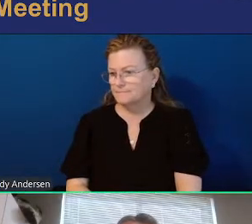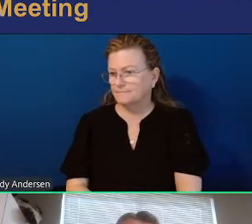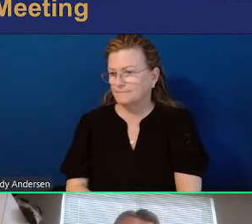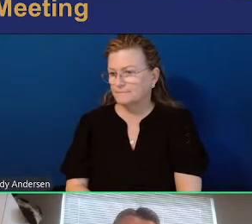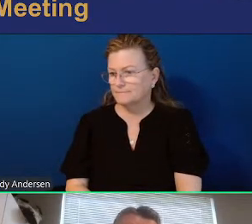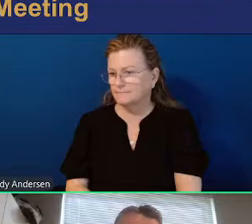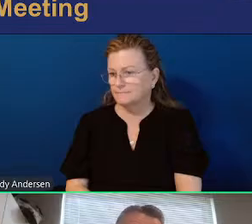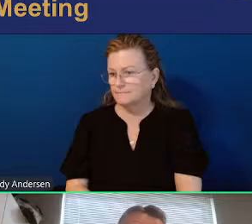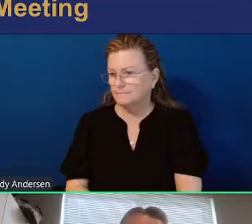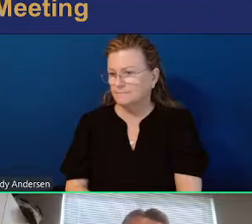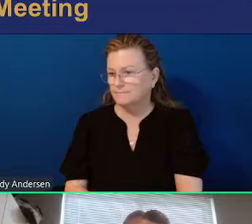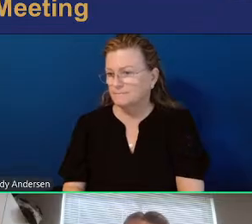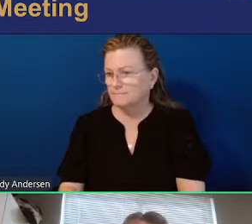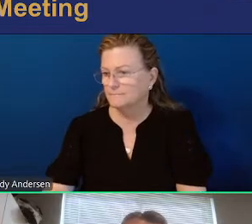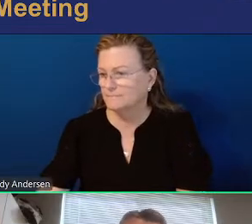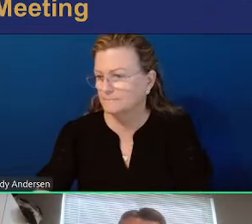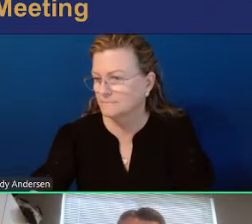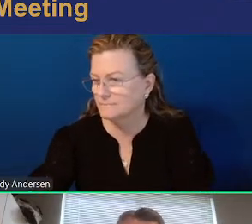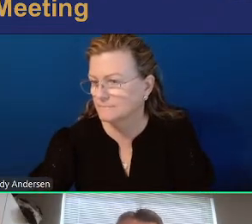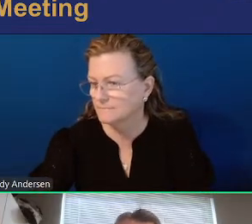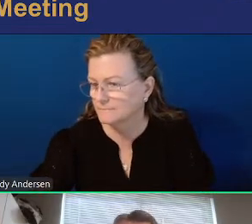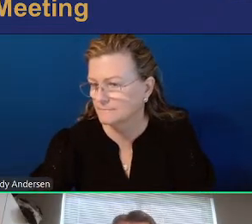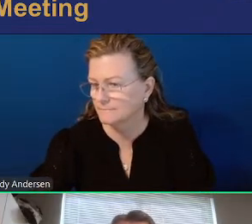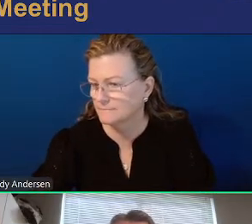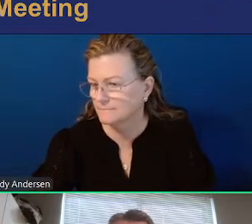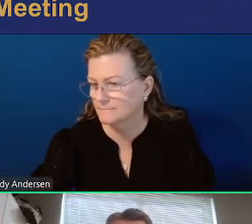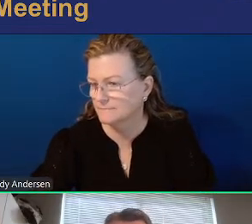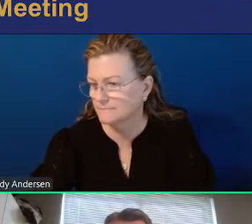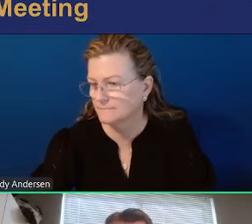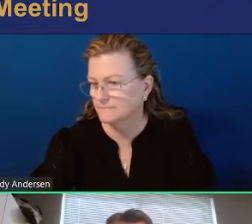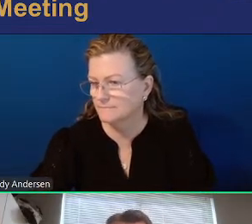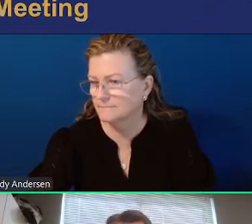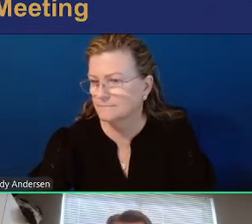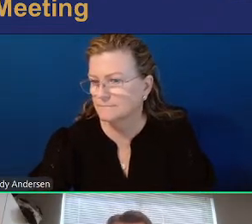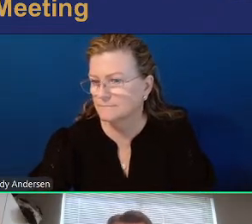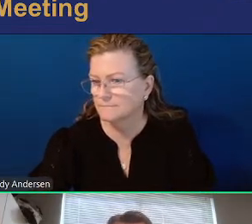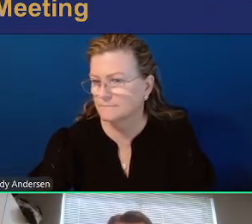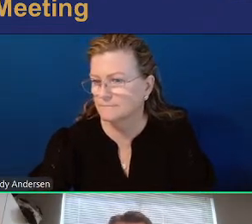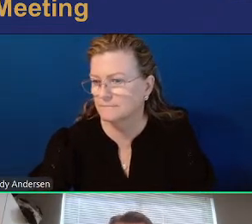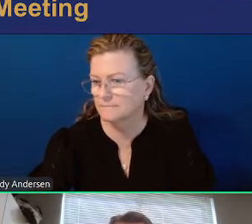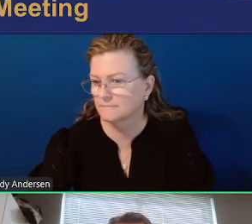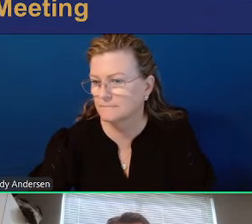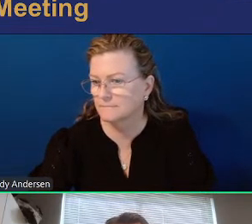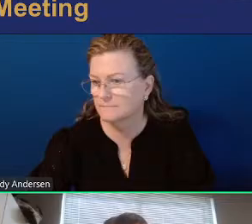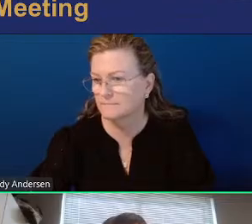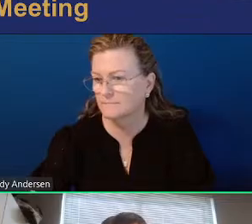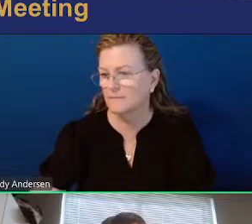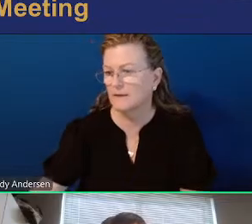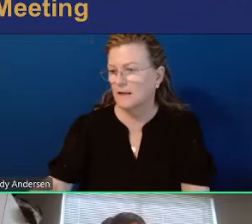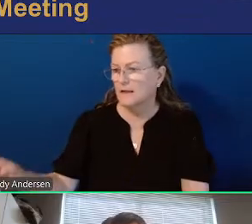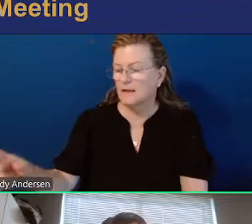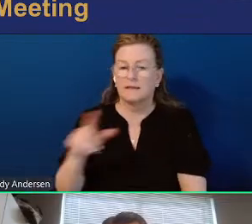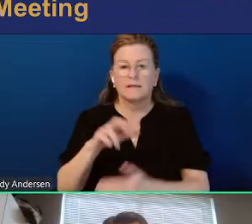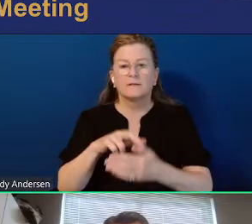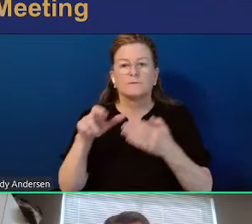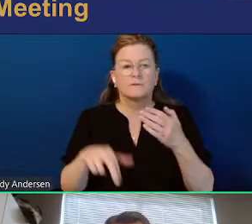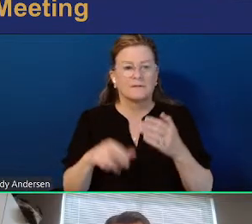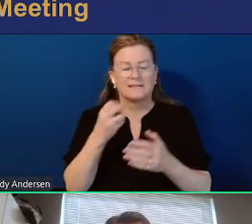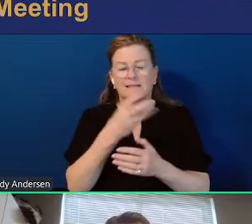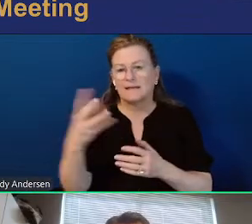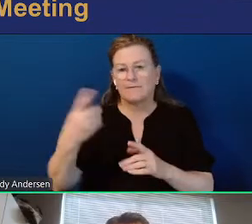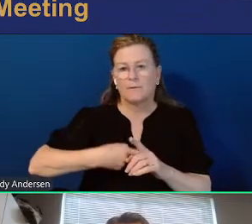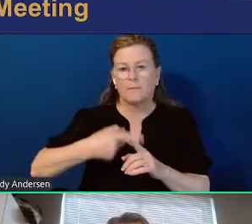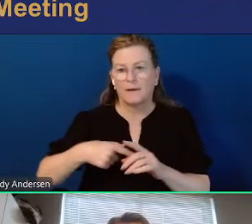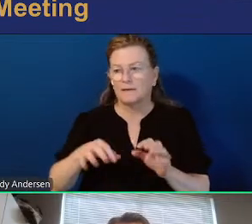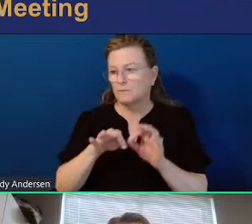Okay, thank you. What this item is a result of is several months worth of work. It